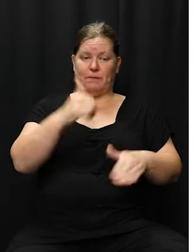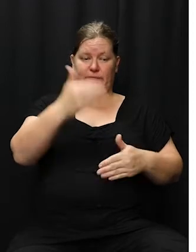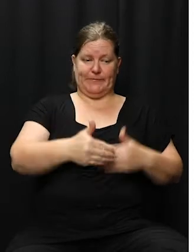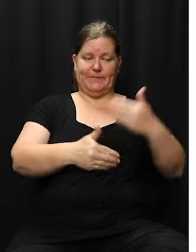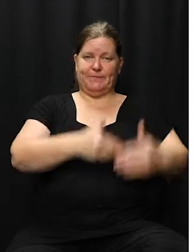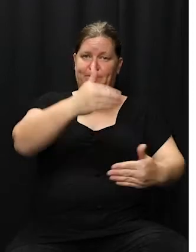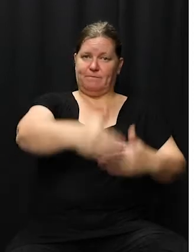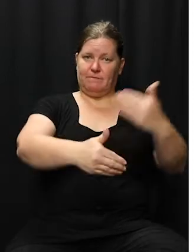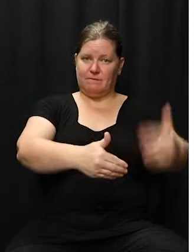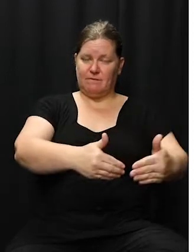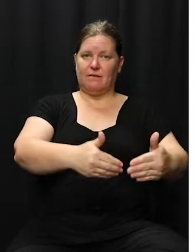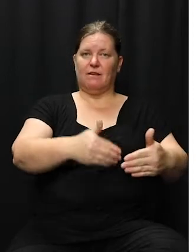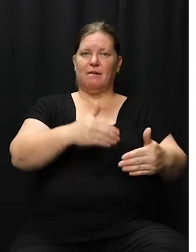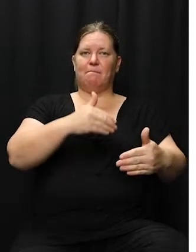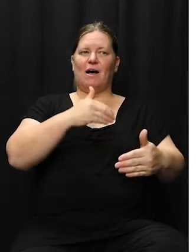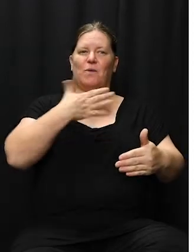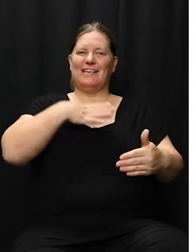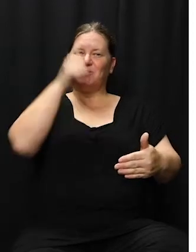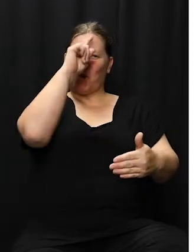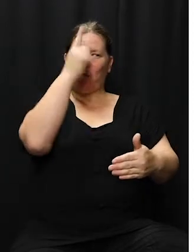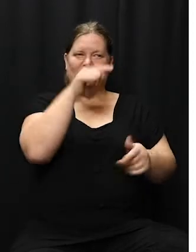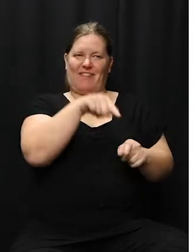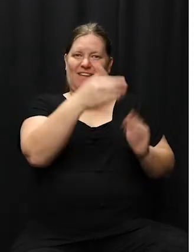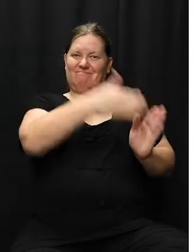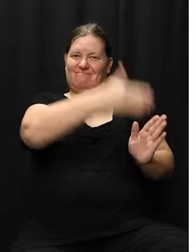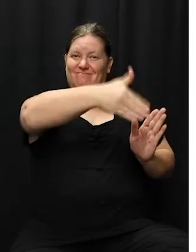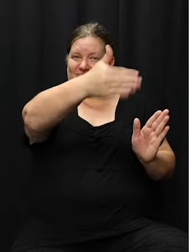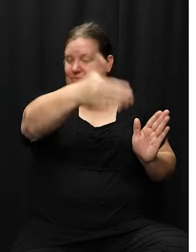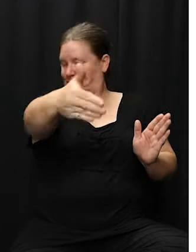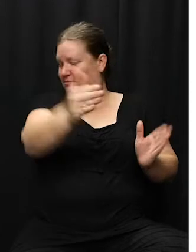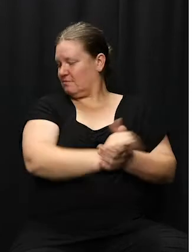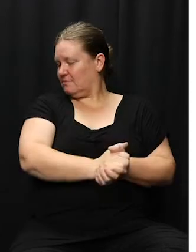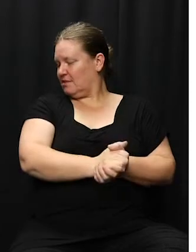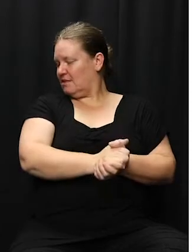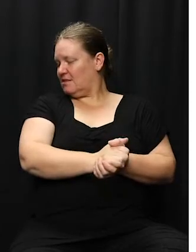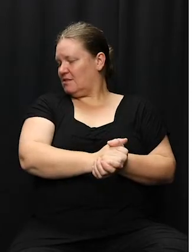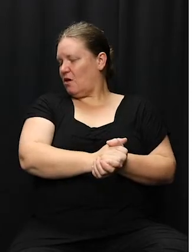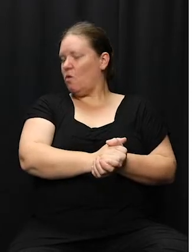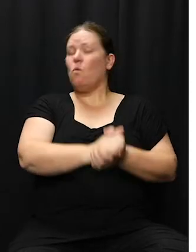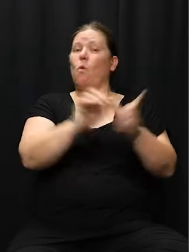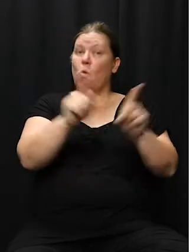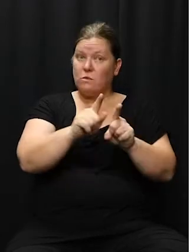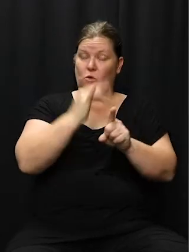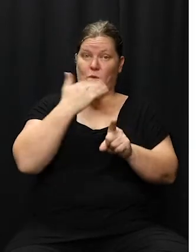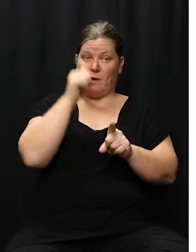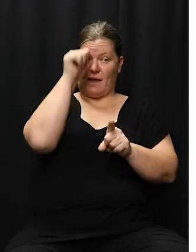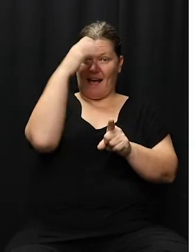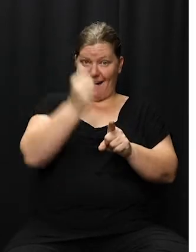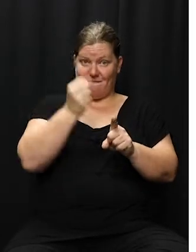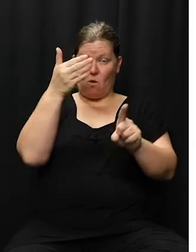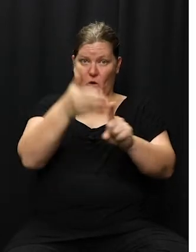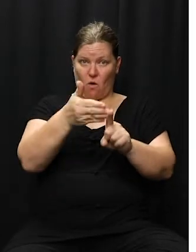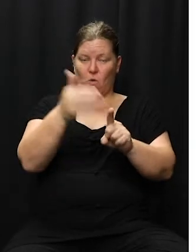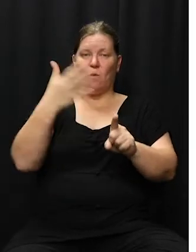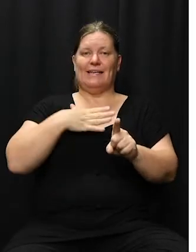disorder. Most of our children, really, they can progress. We just need to know what are those stages in order to be able to help them